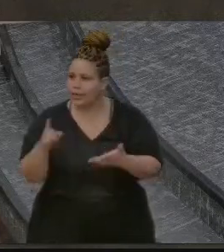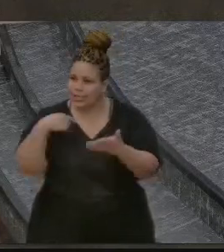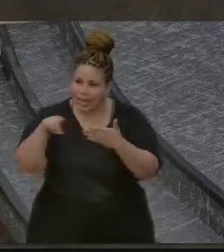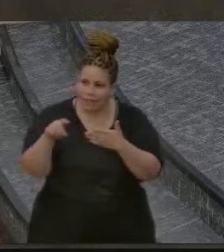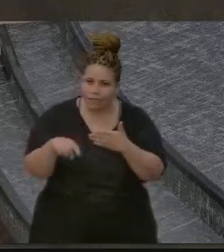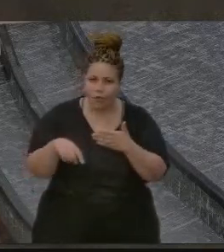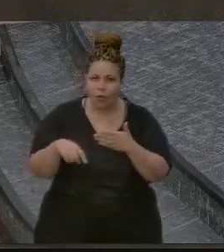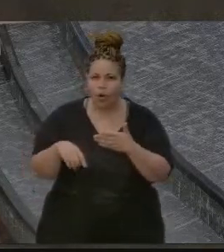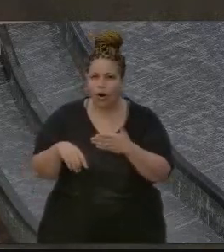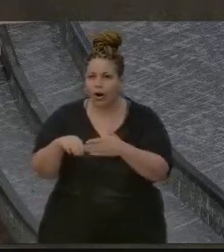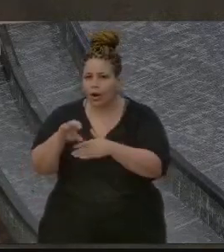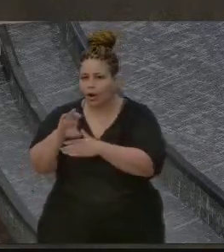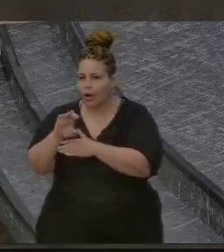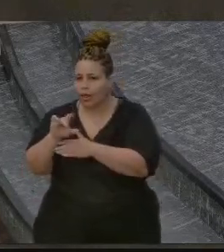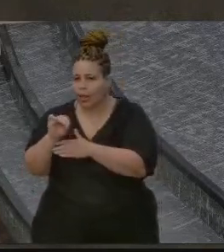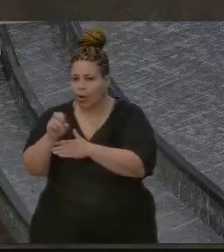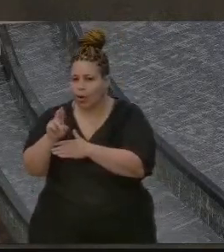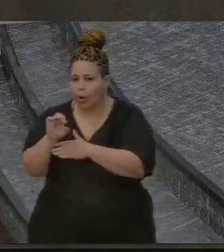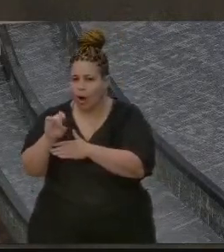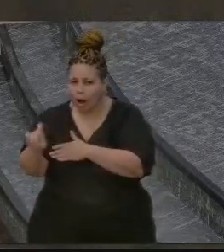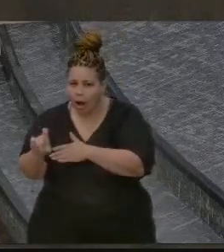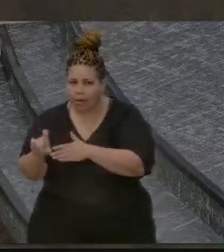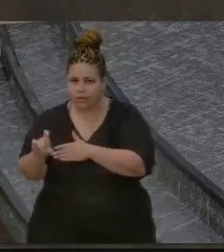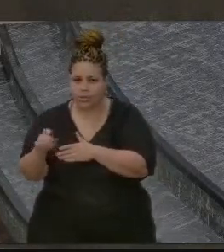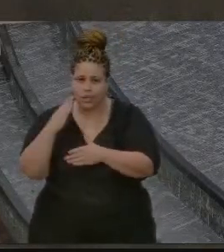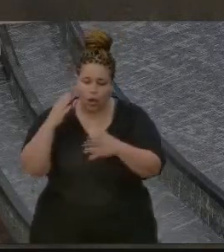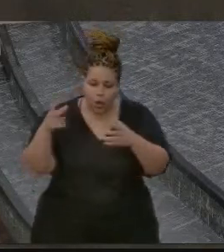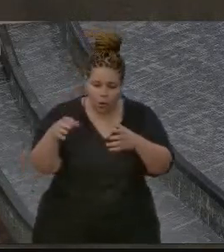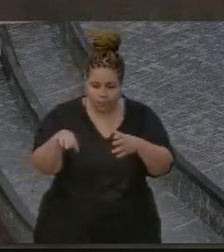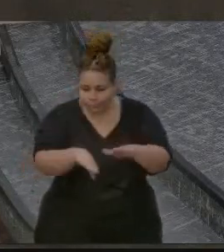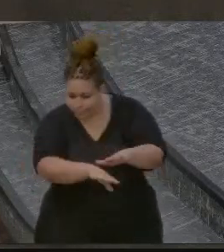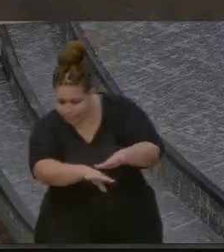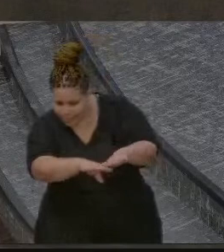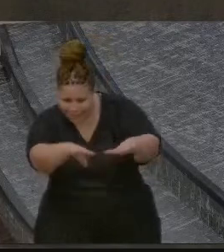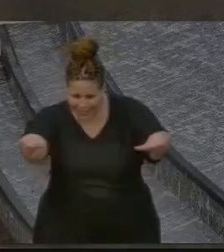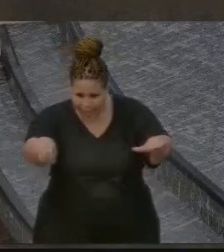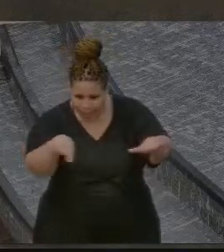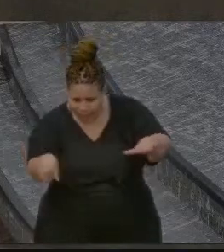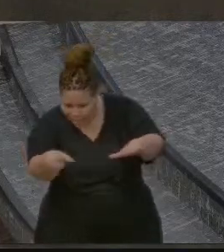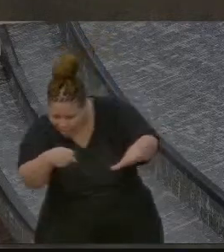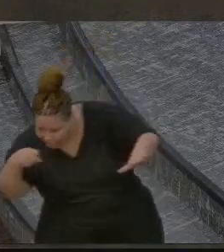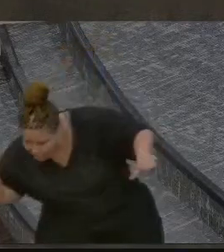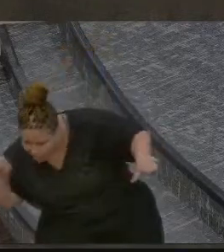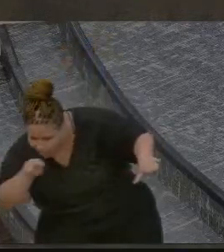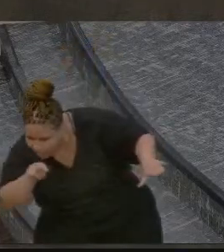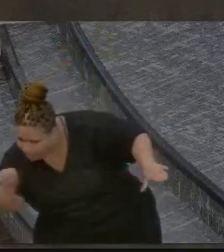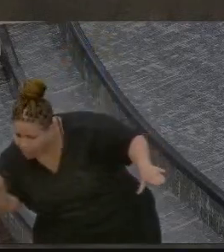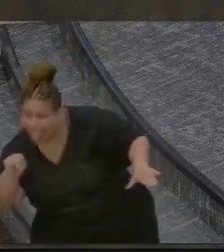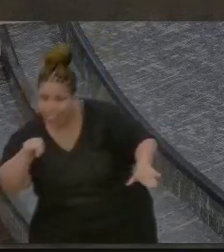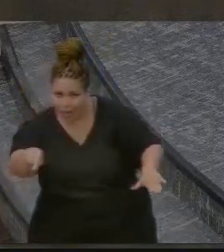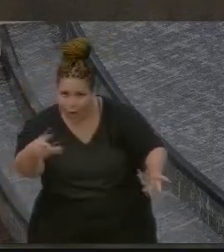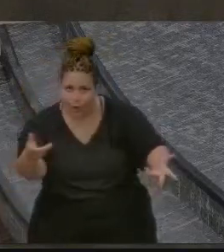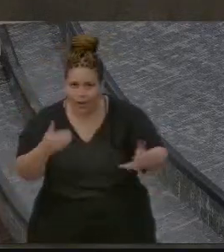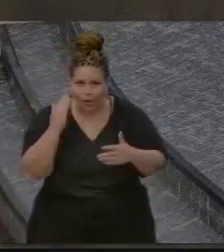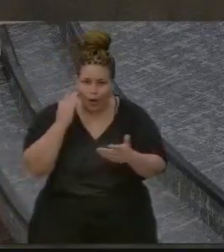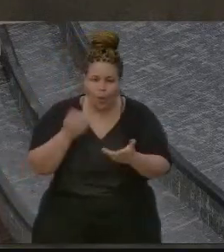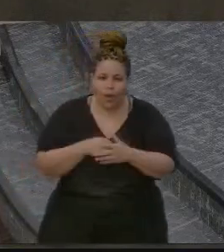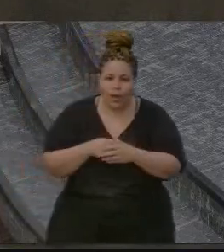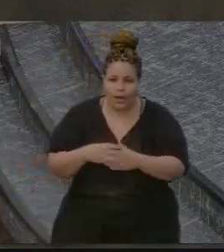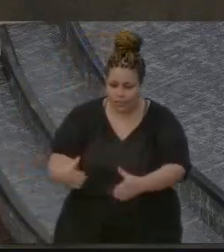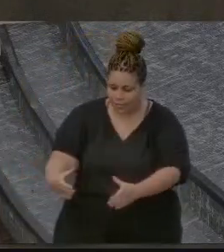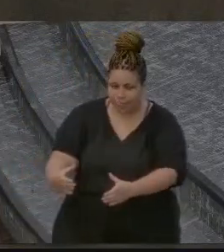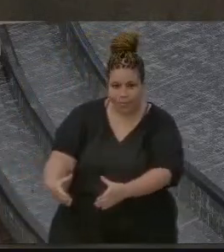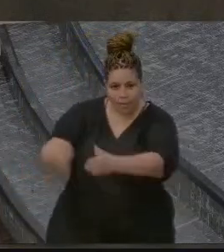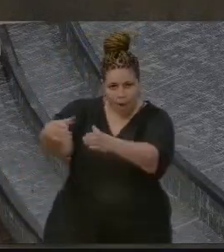Clorox under cabinets, check for comment. I mean, and that's no exaggeration. That was the requirement. You were here, I think, at that time, Yes, sometime ma'am. around then,